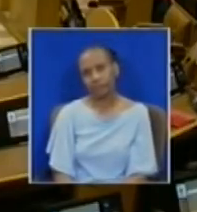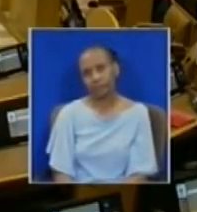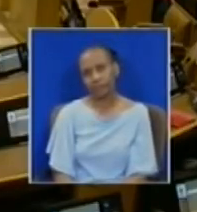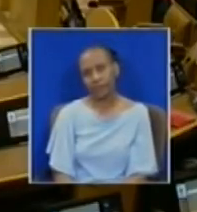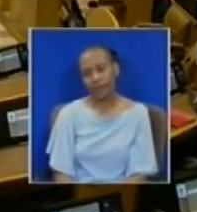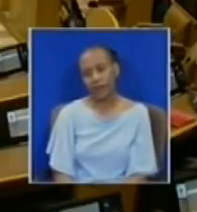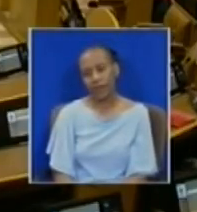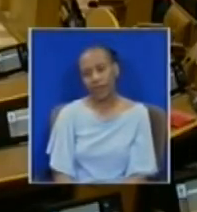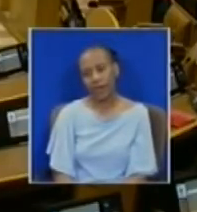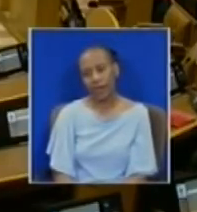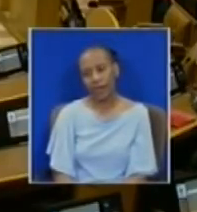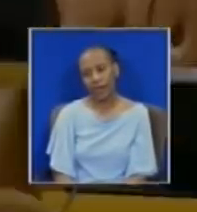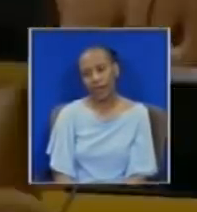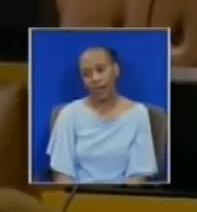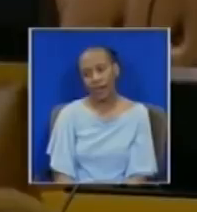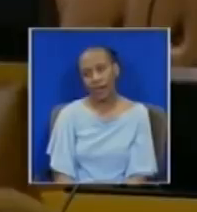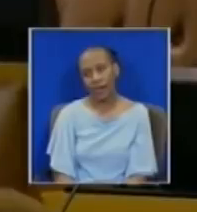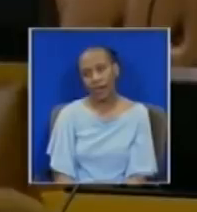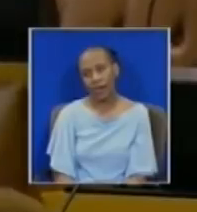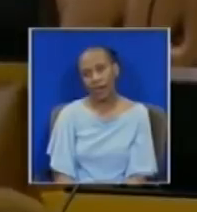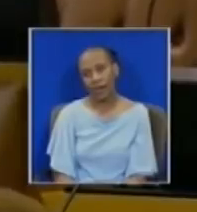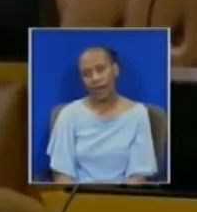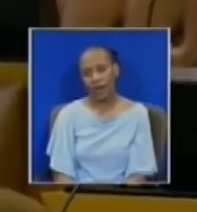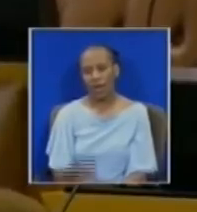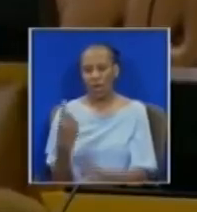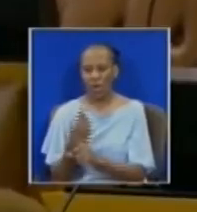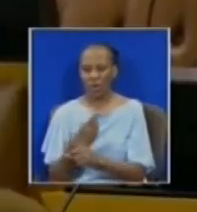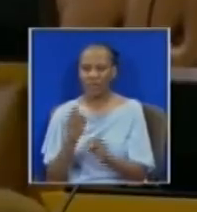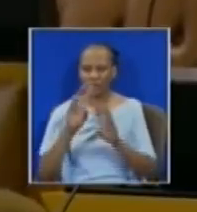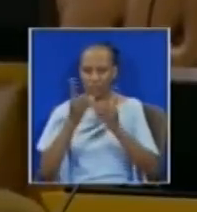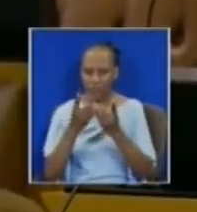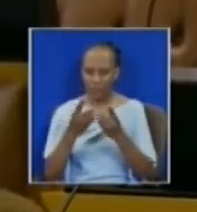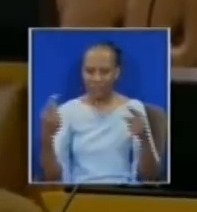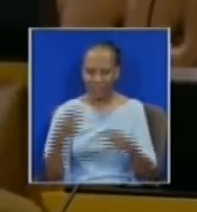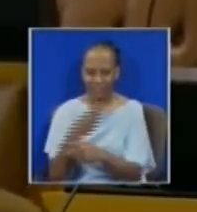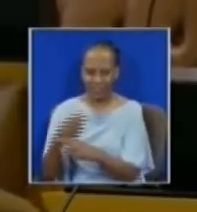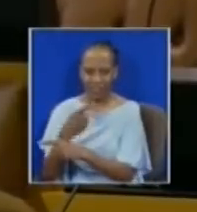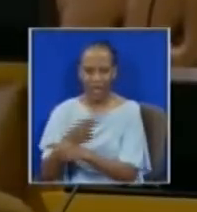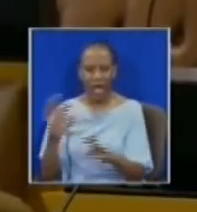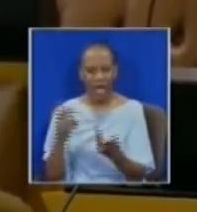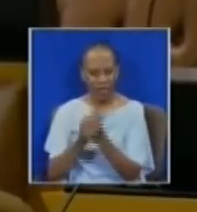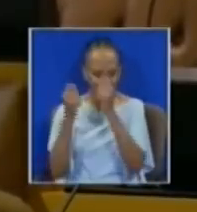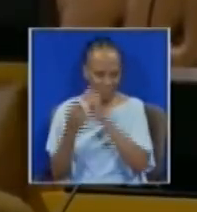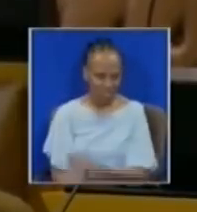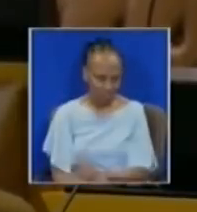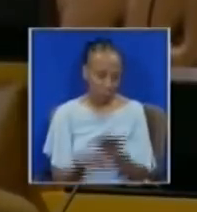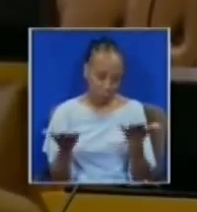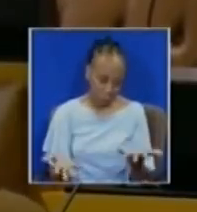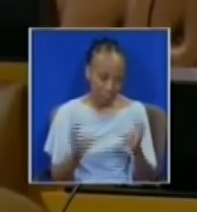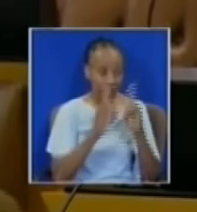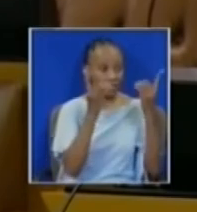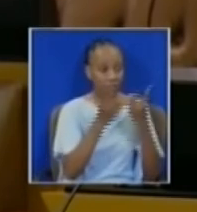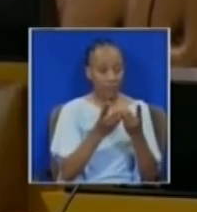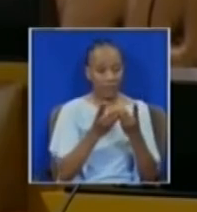is absolute and complete. Meanwhile, they've been on screen all day, which is just a little too convenient for our liking.